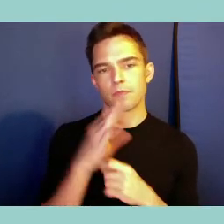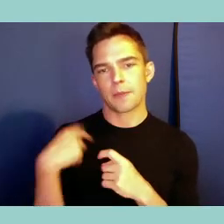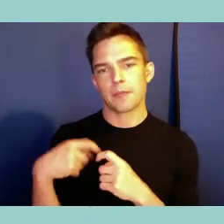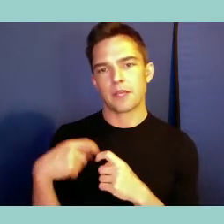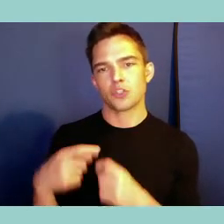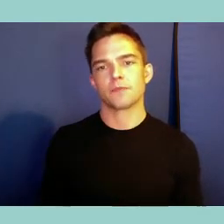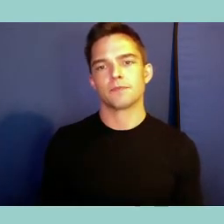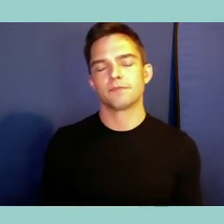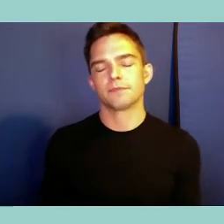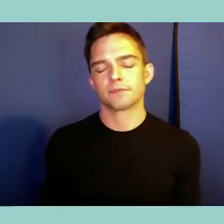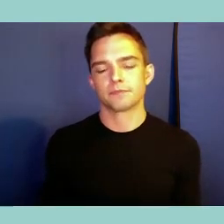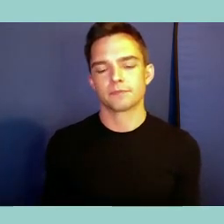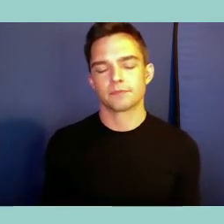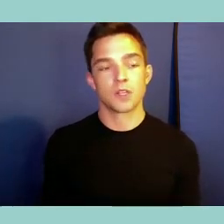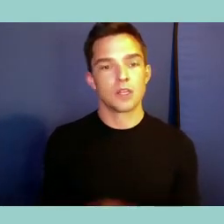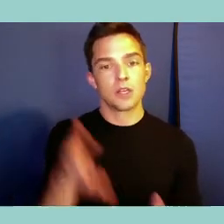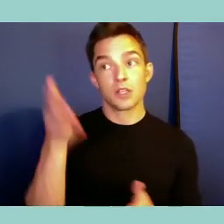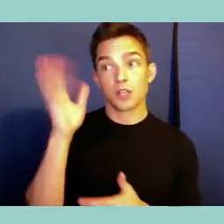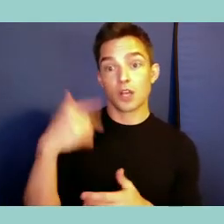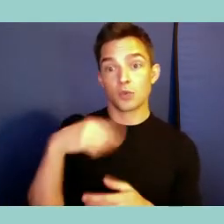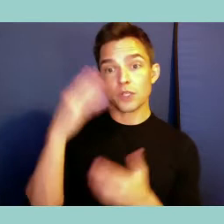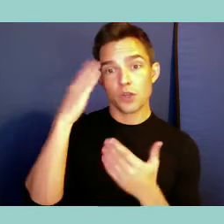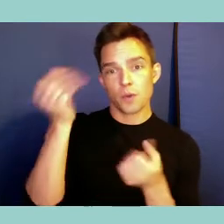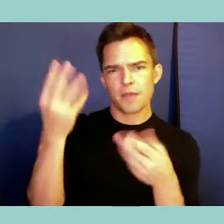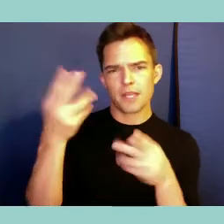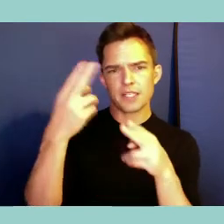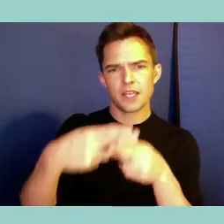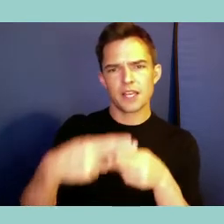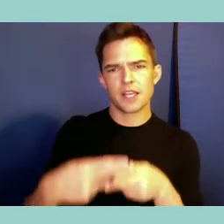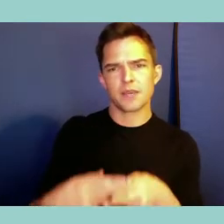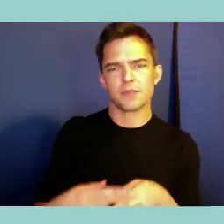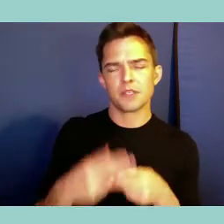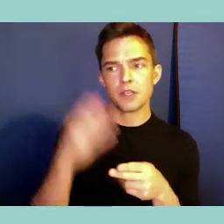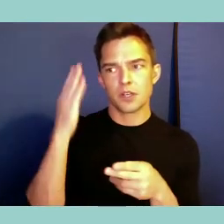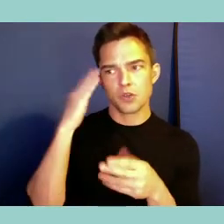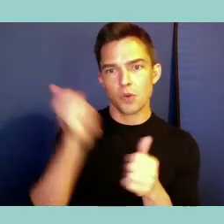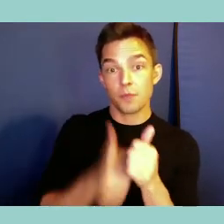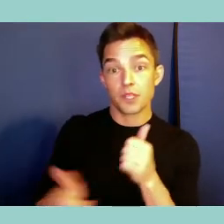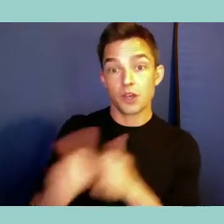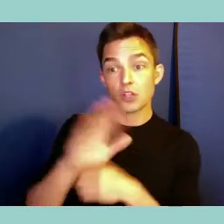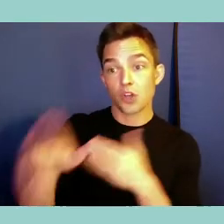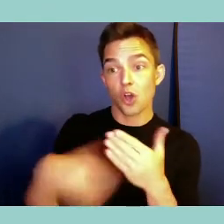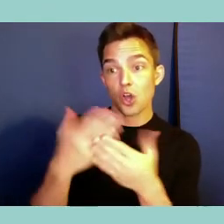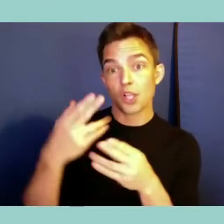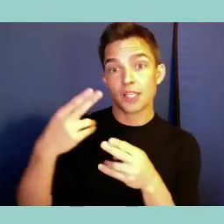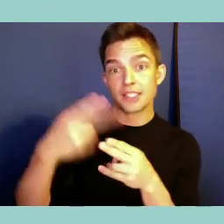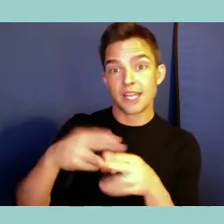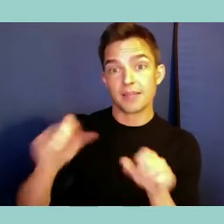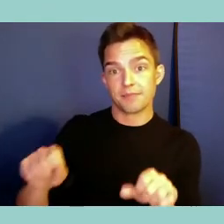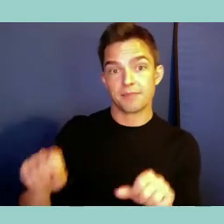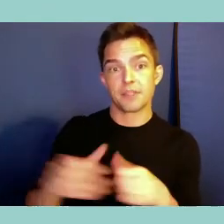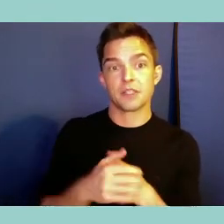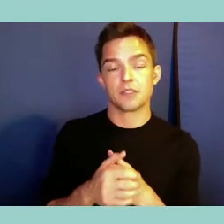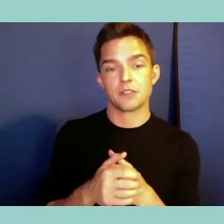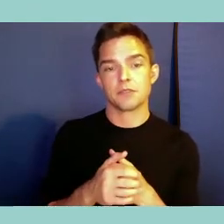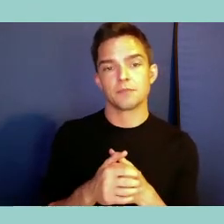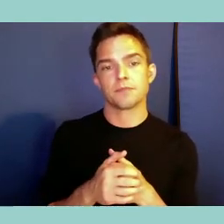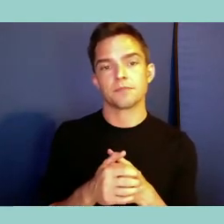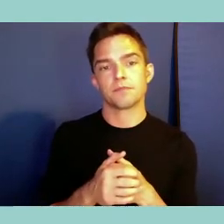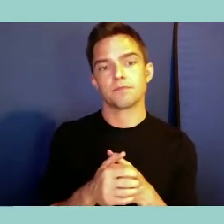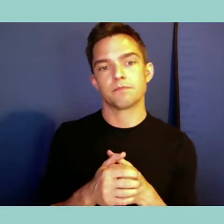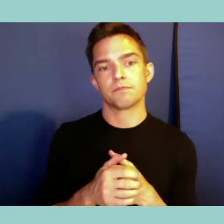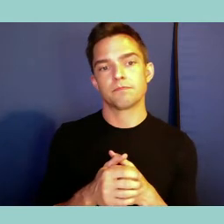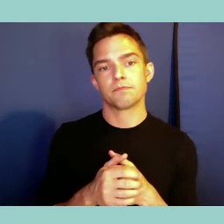antepasados. God we know by many names, and God we know beyond all naming. En el nombre de